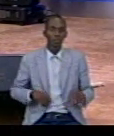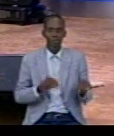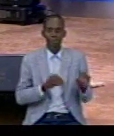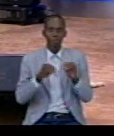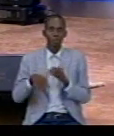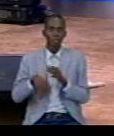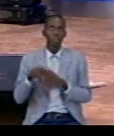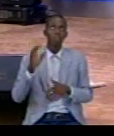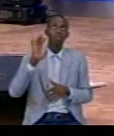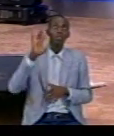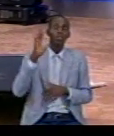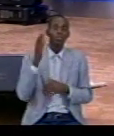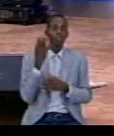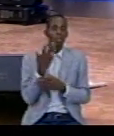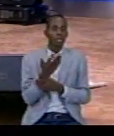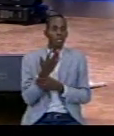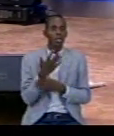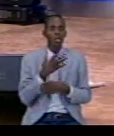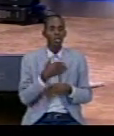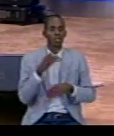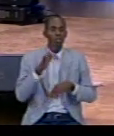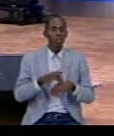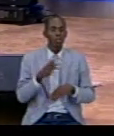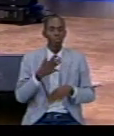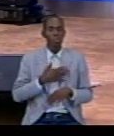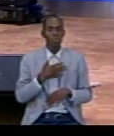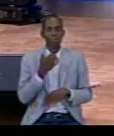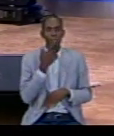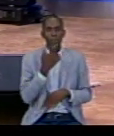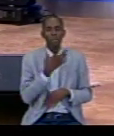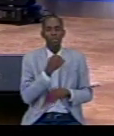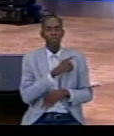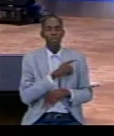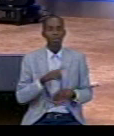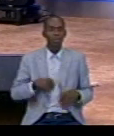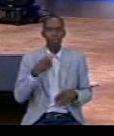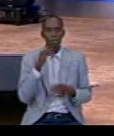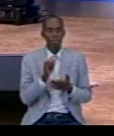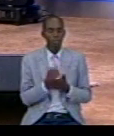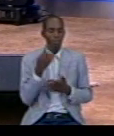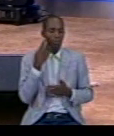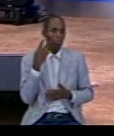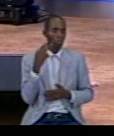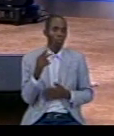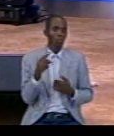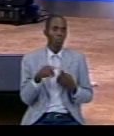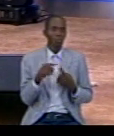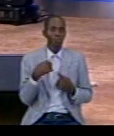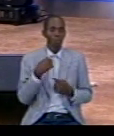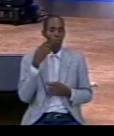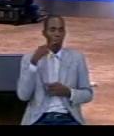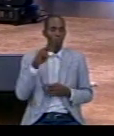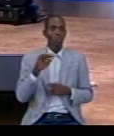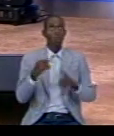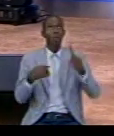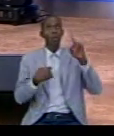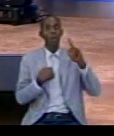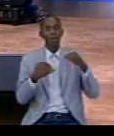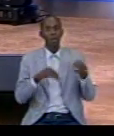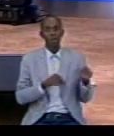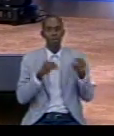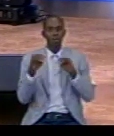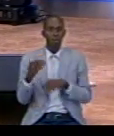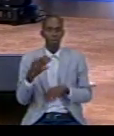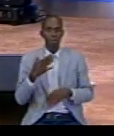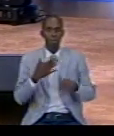his hand and touched my mouth, and the Lord said unto me, behold, I have put my words